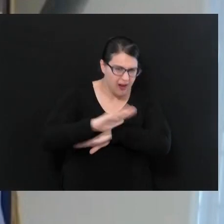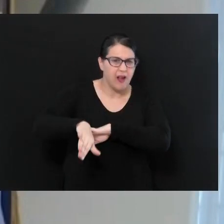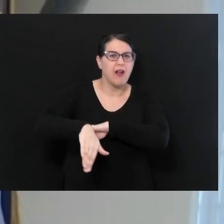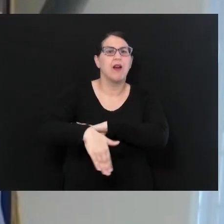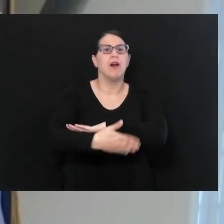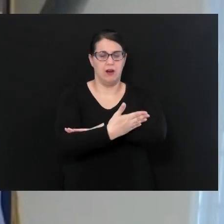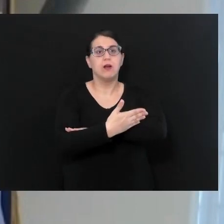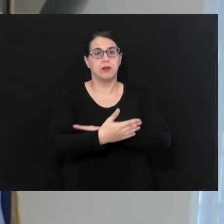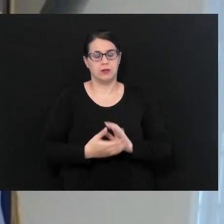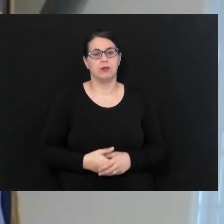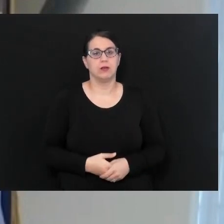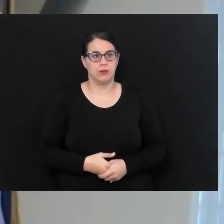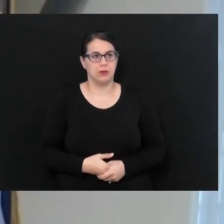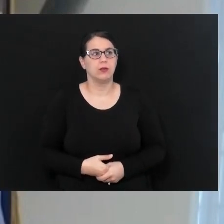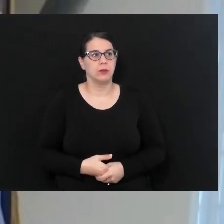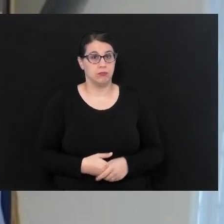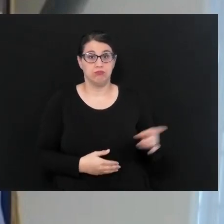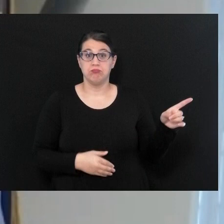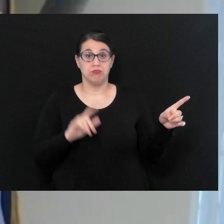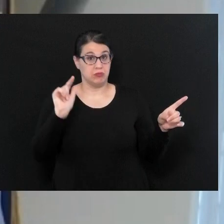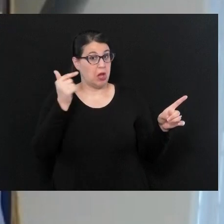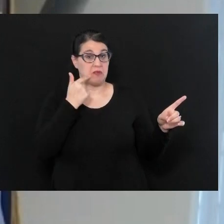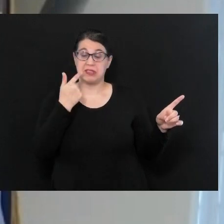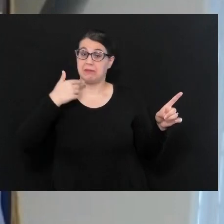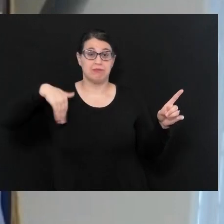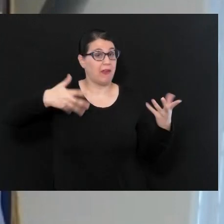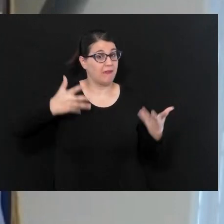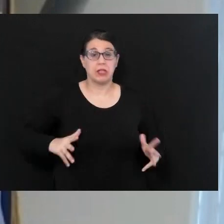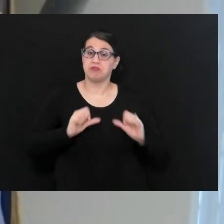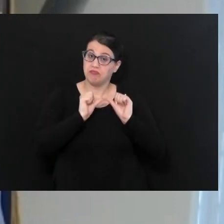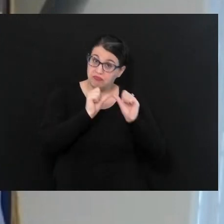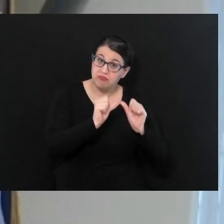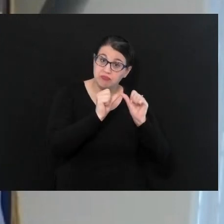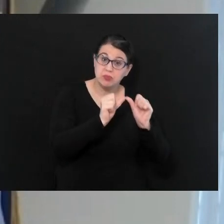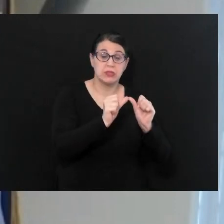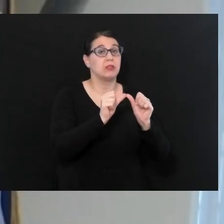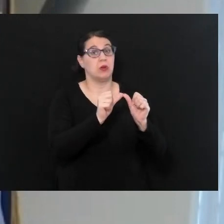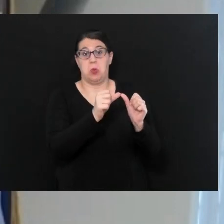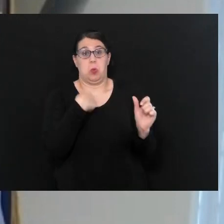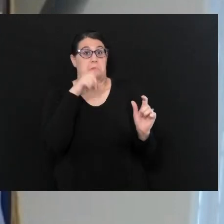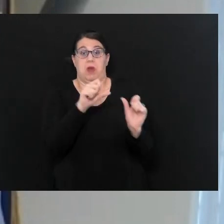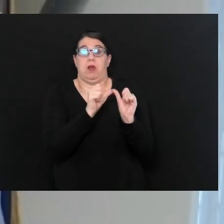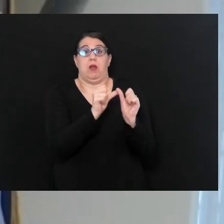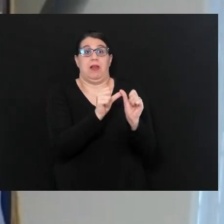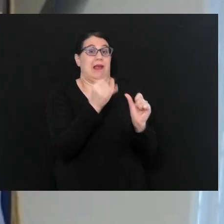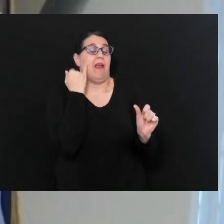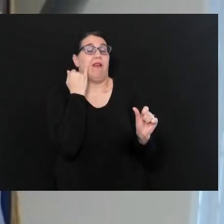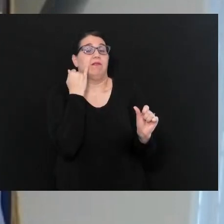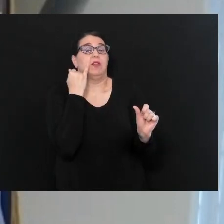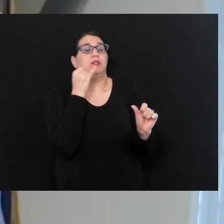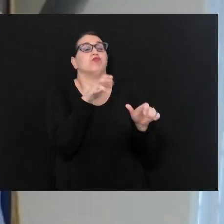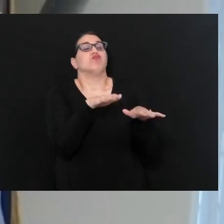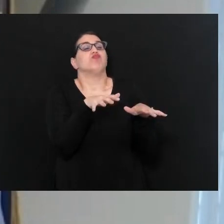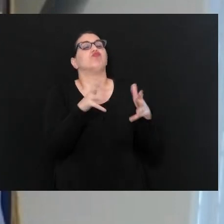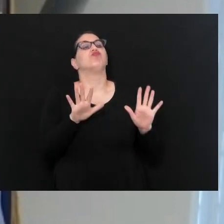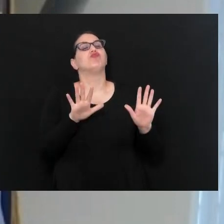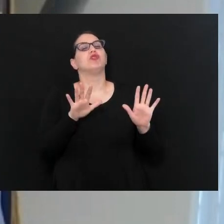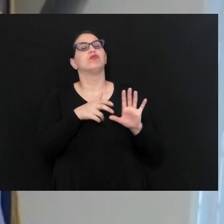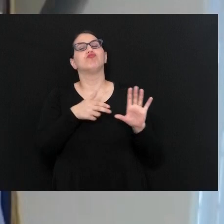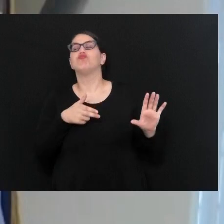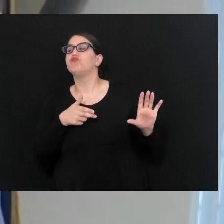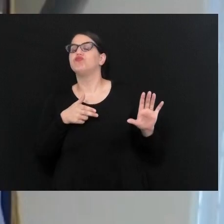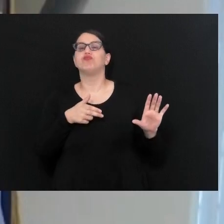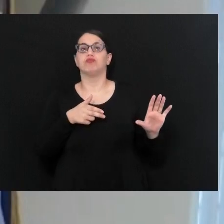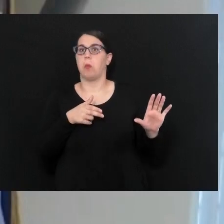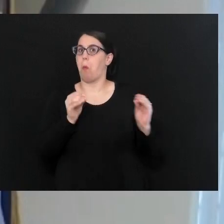said and as the governor said. But if we let up at all, we're going to see increase in cases. We're seeing more